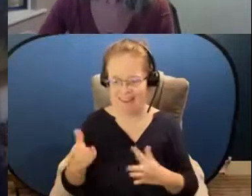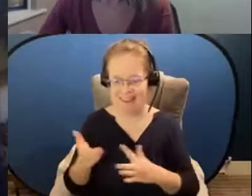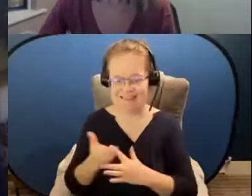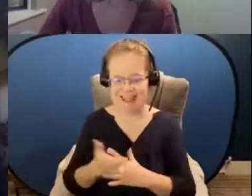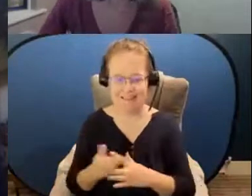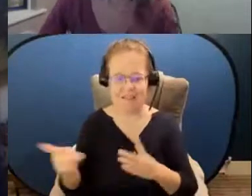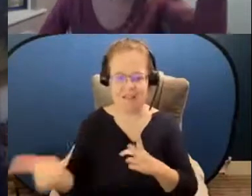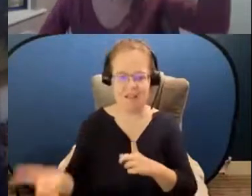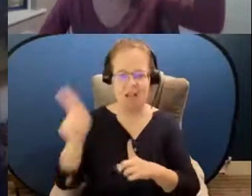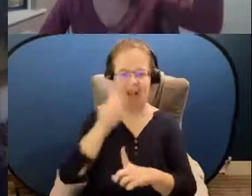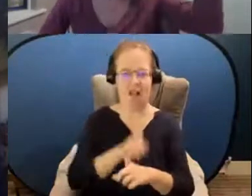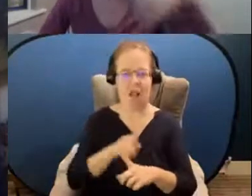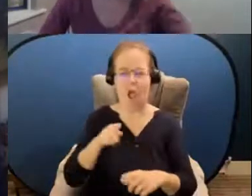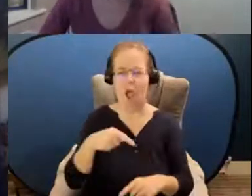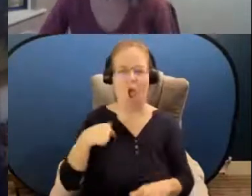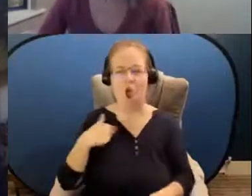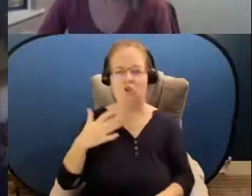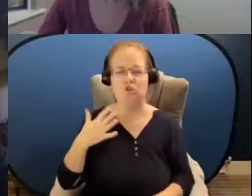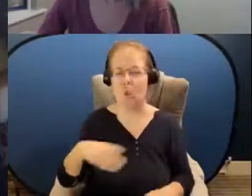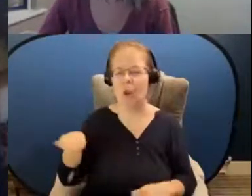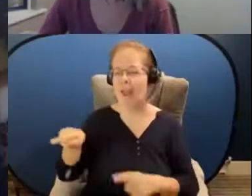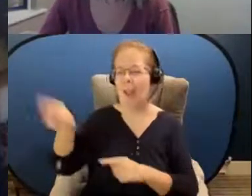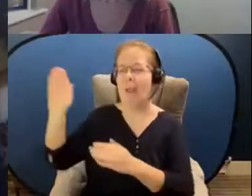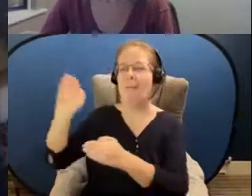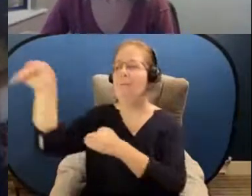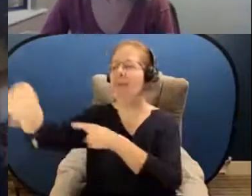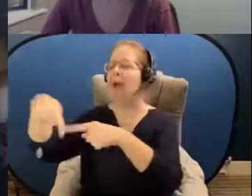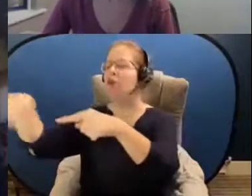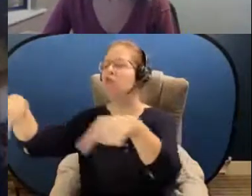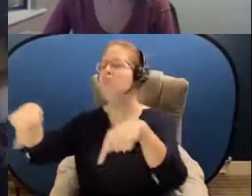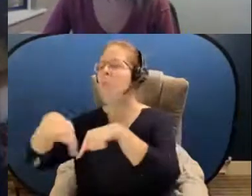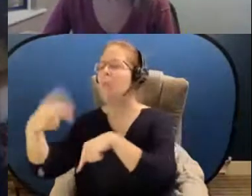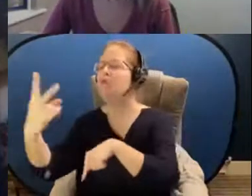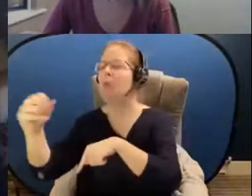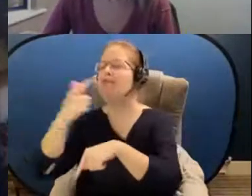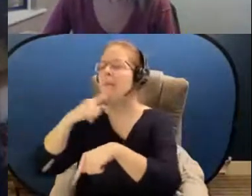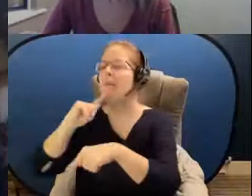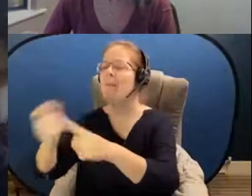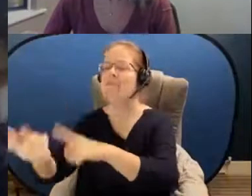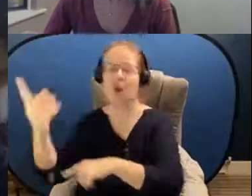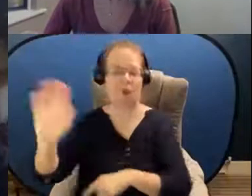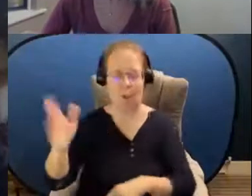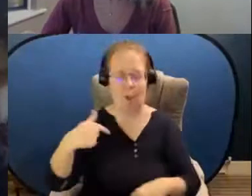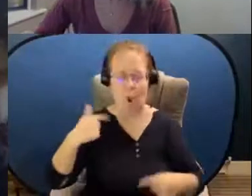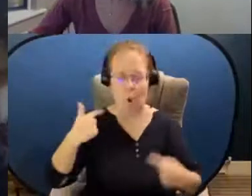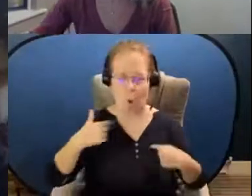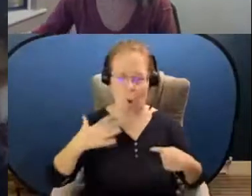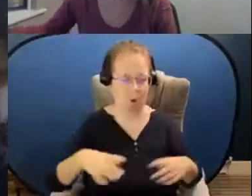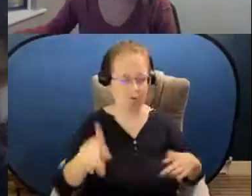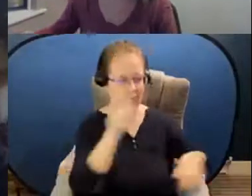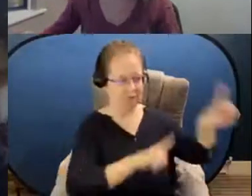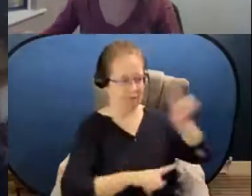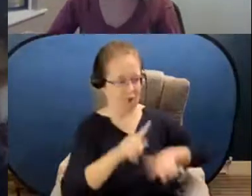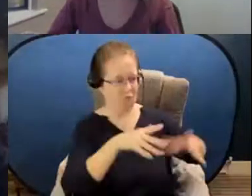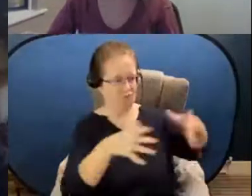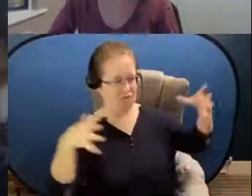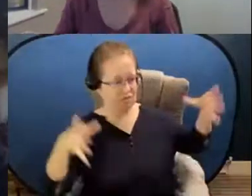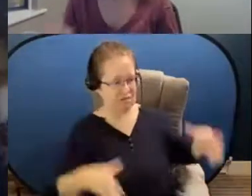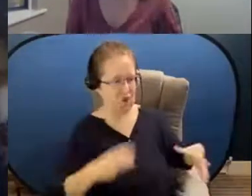back room where 20 people showed up, as opposed to the rooms where 200 people showed up. It shouldn't be separate